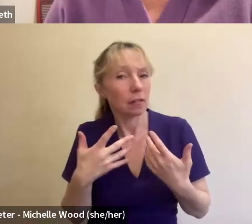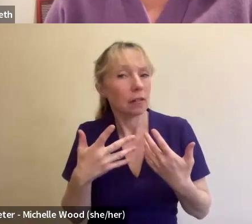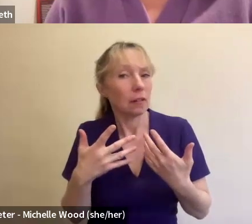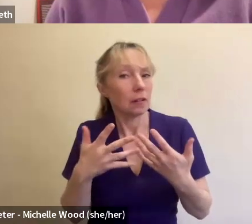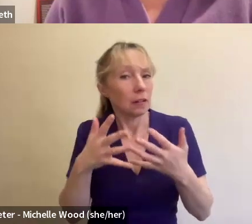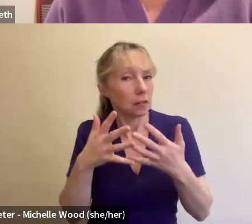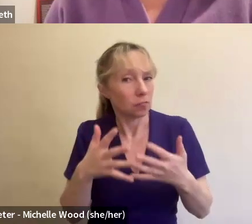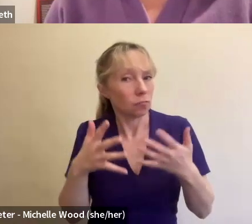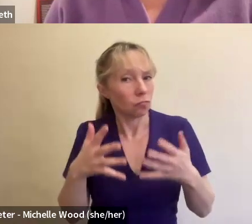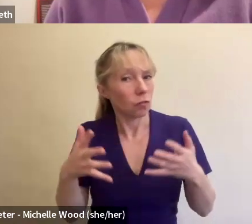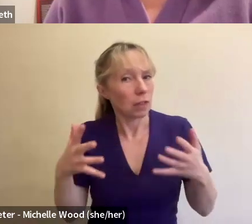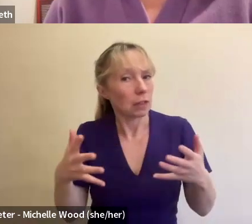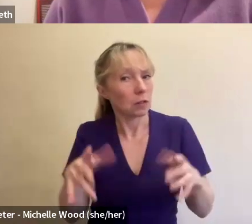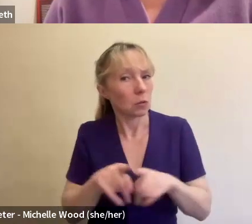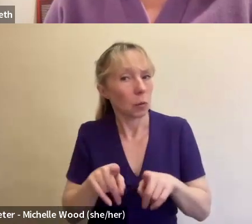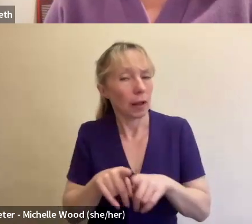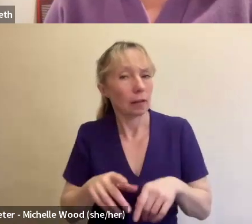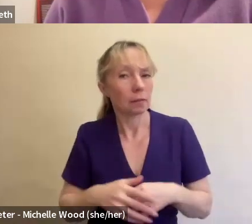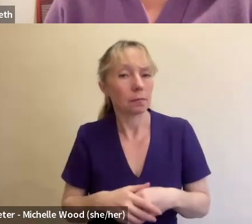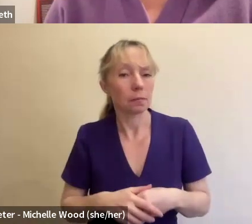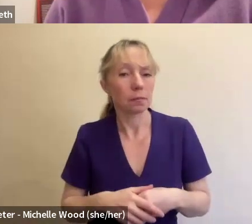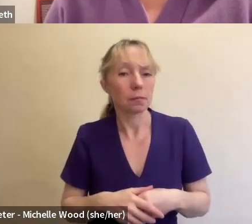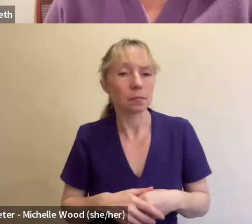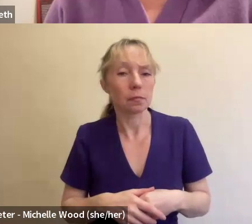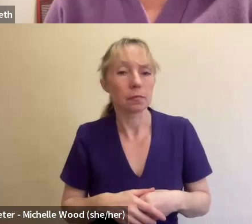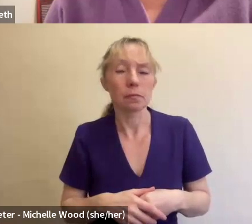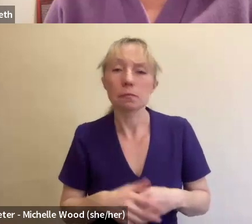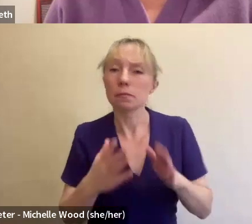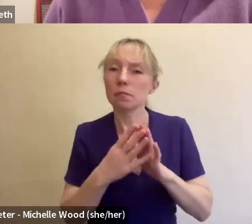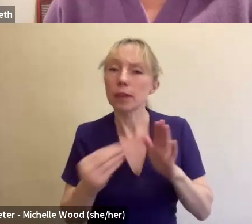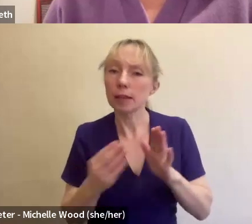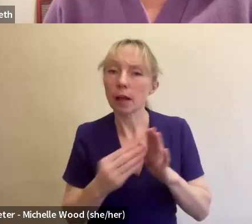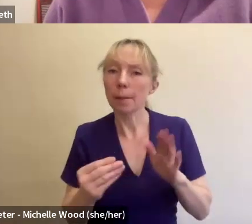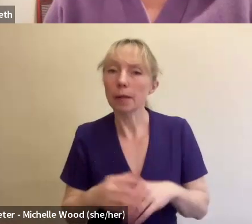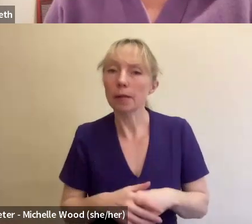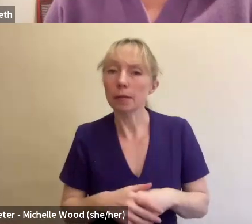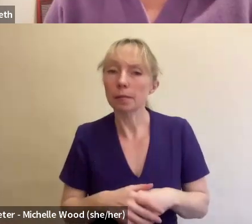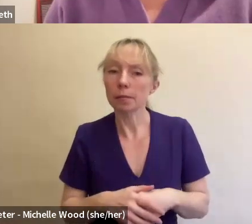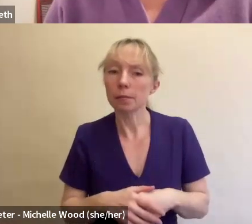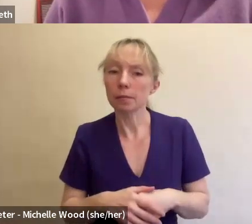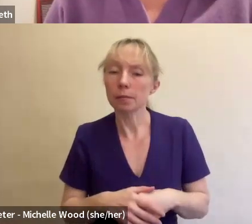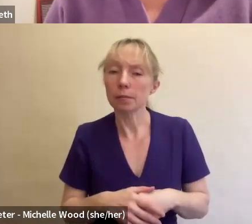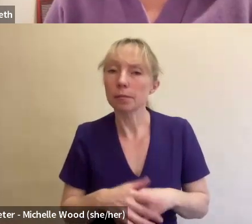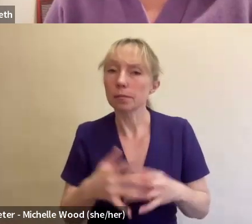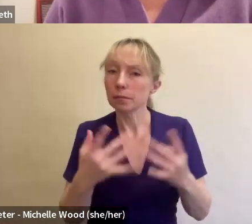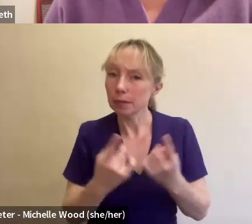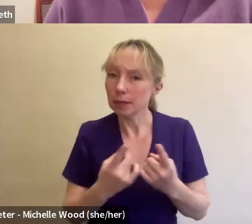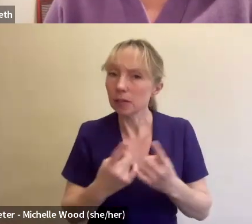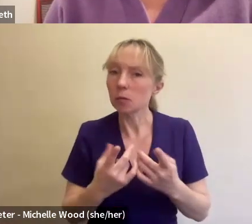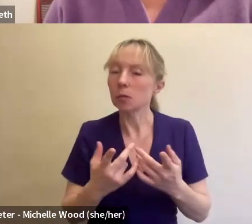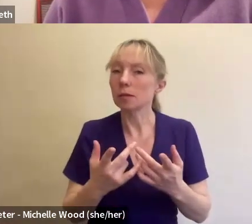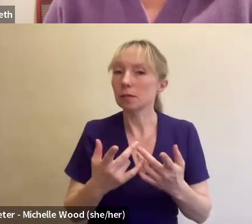noticeably in the recent past. And, like, for example, the issues, special